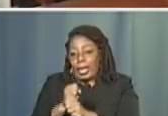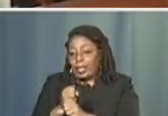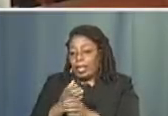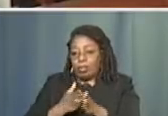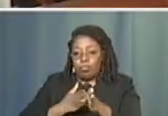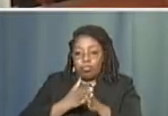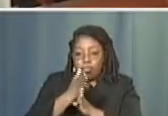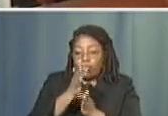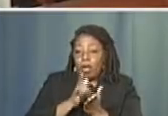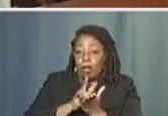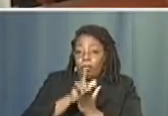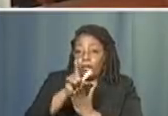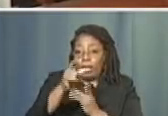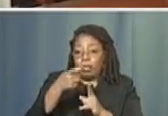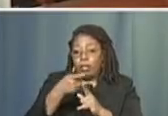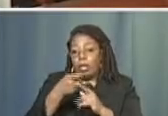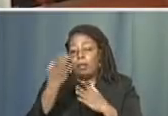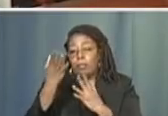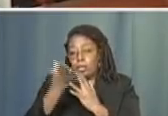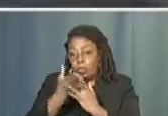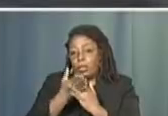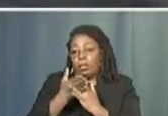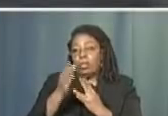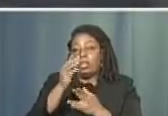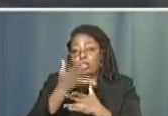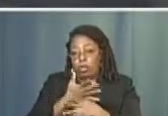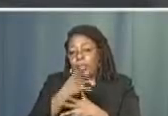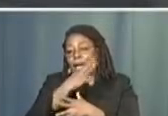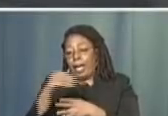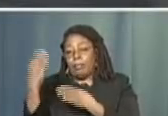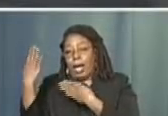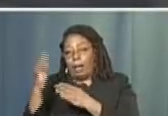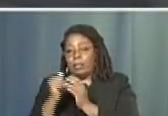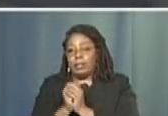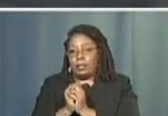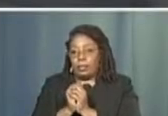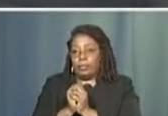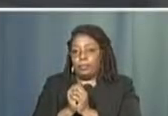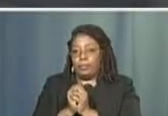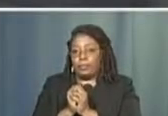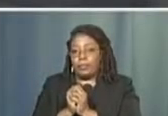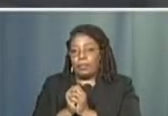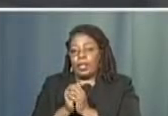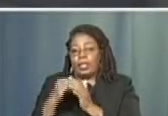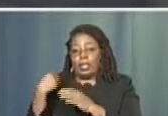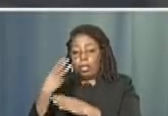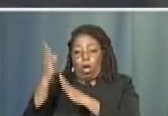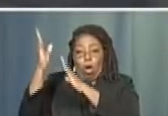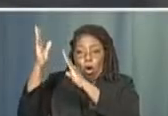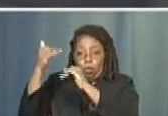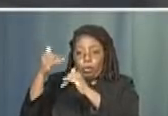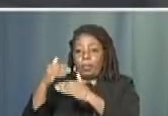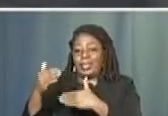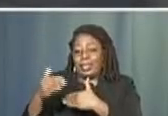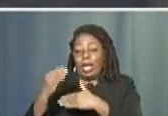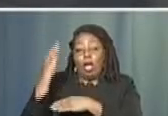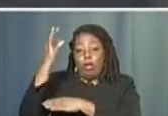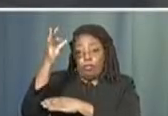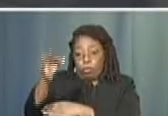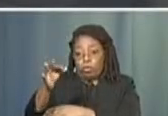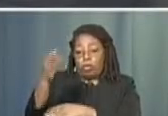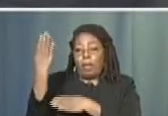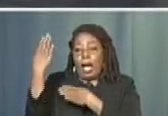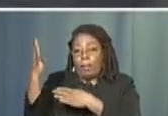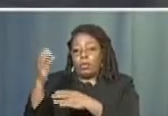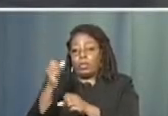from or between Germany and the Bahamas. Ambassador Kyle is optimistic that in the near future, the Bahamas